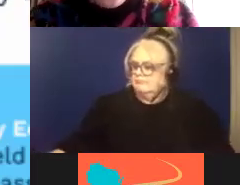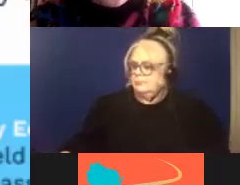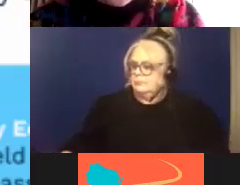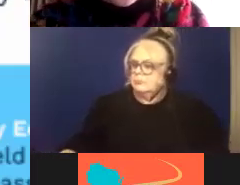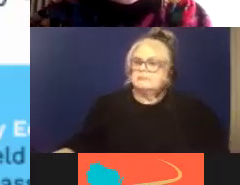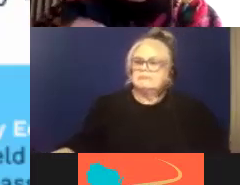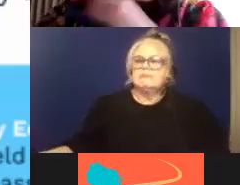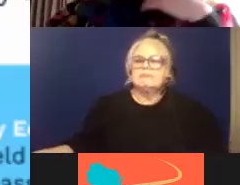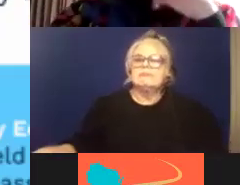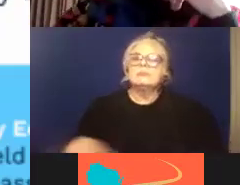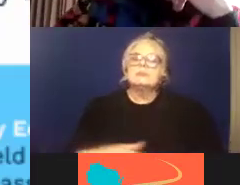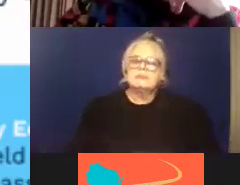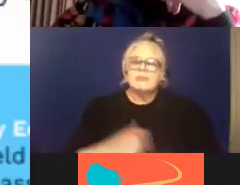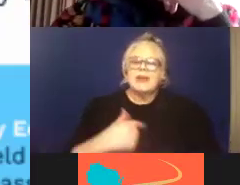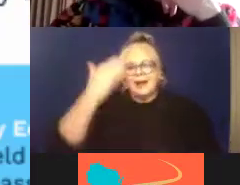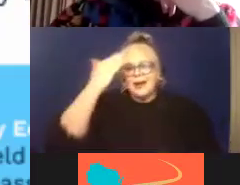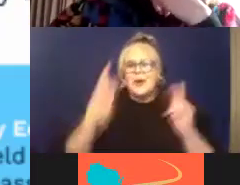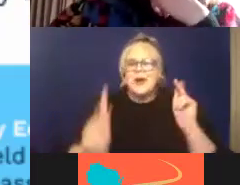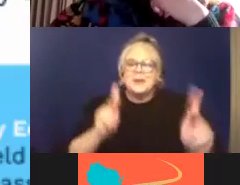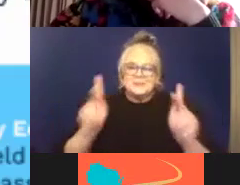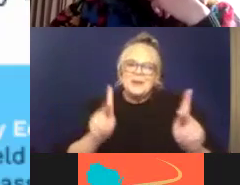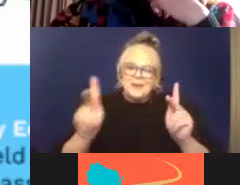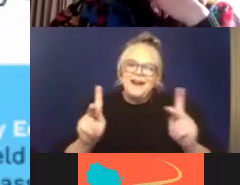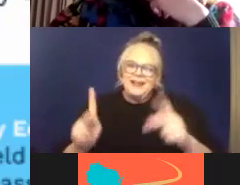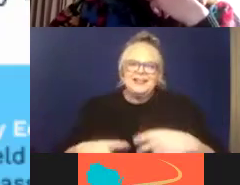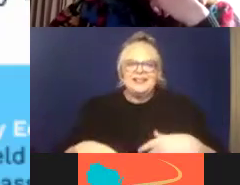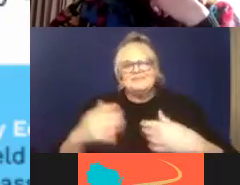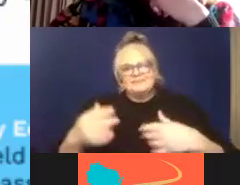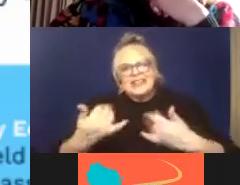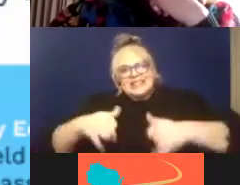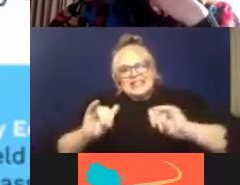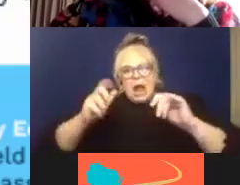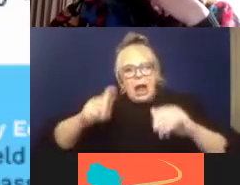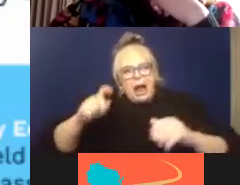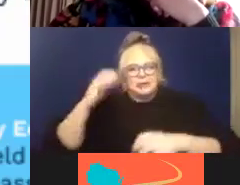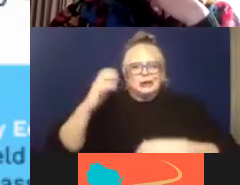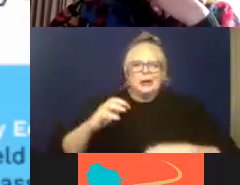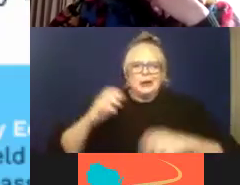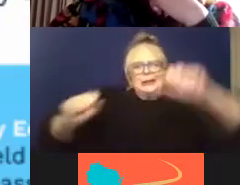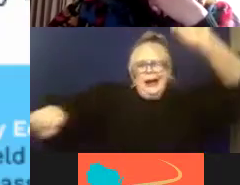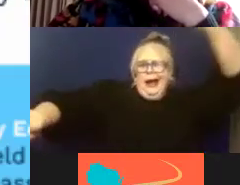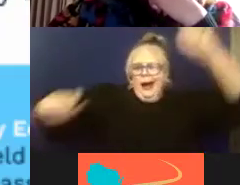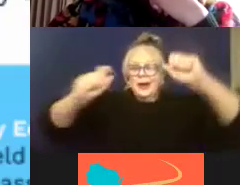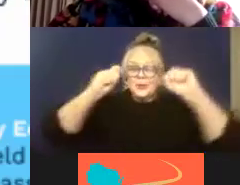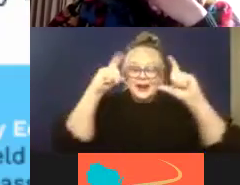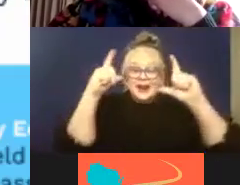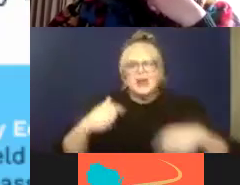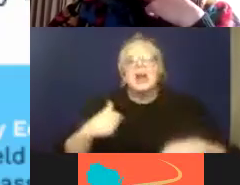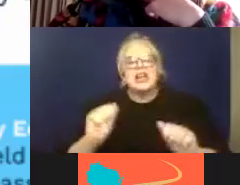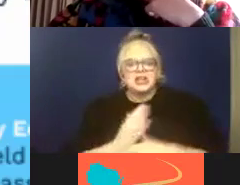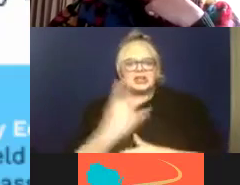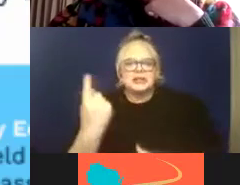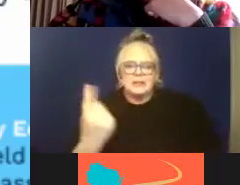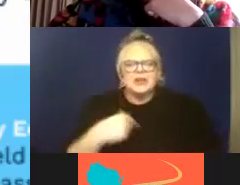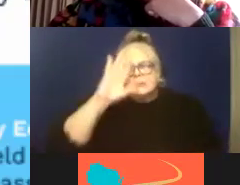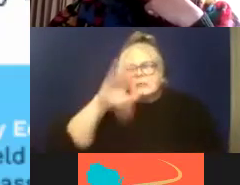I know we're just waking up. So I can share one. I know that we have some folks that Hope House in particular, I know used to do